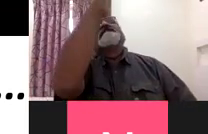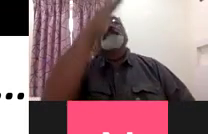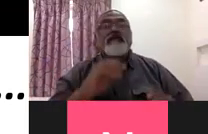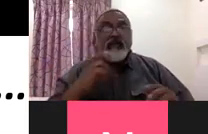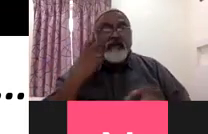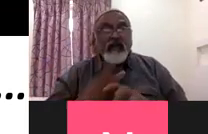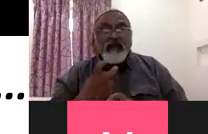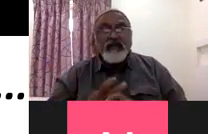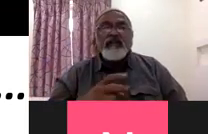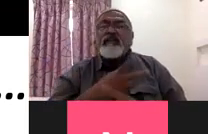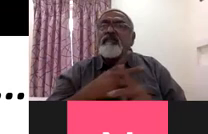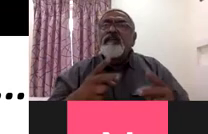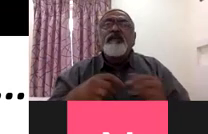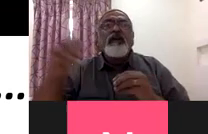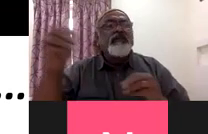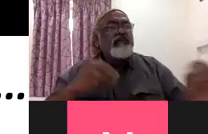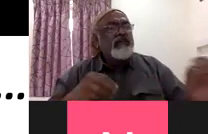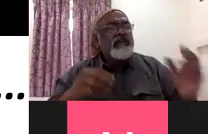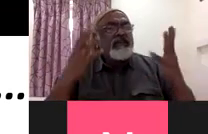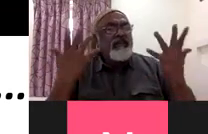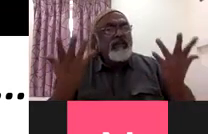you know. Similarly,